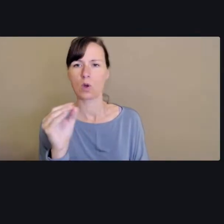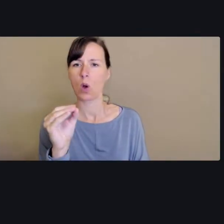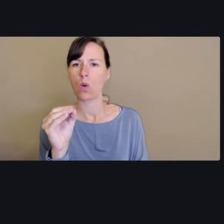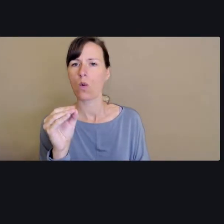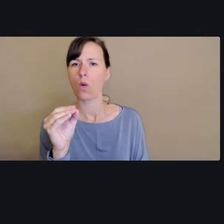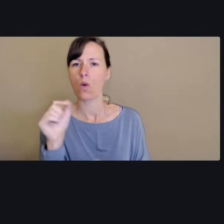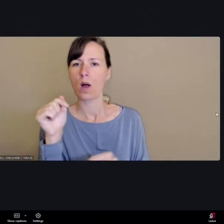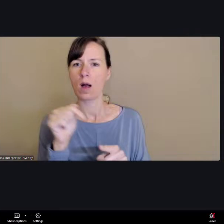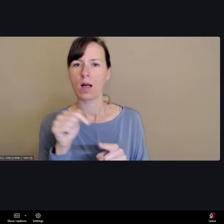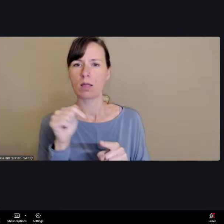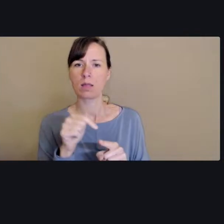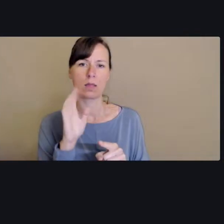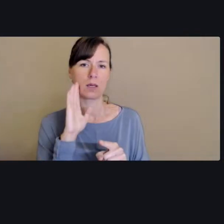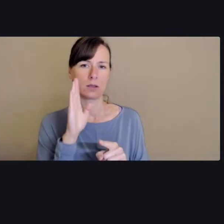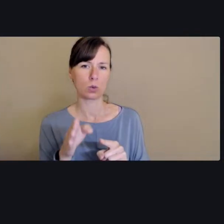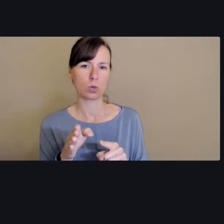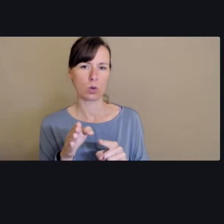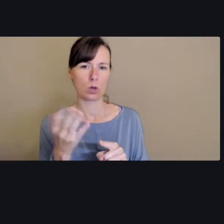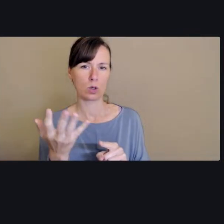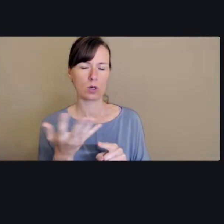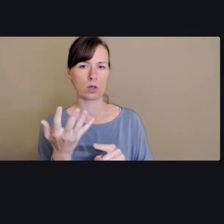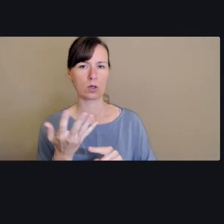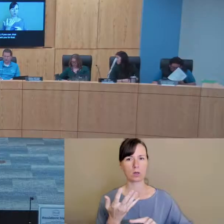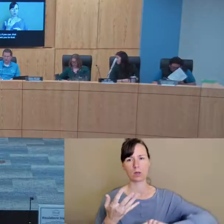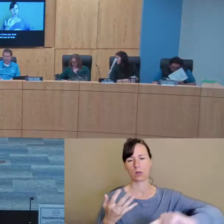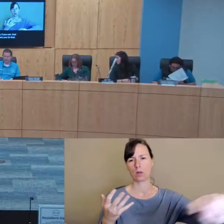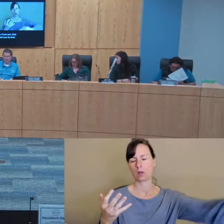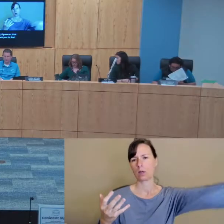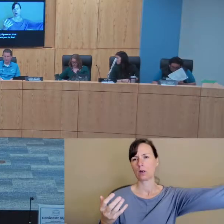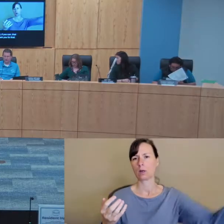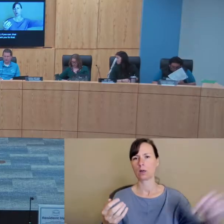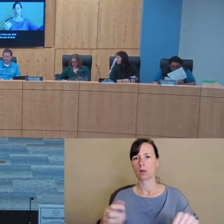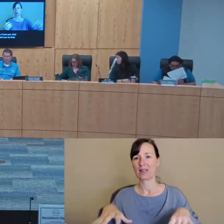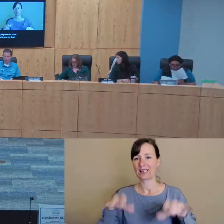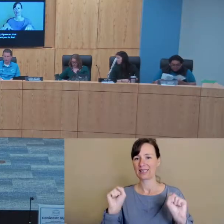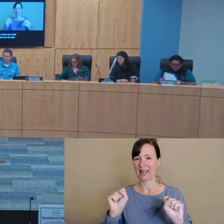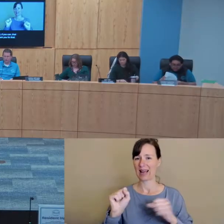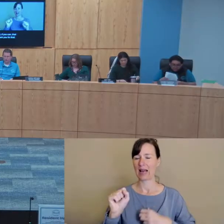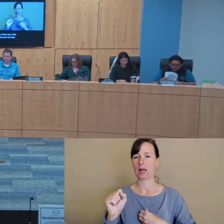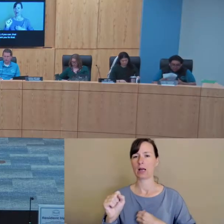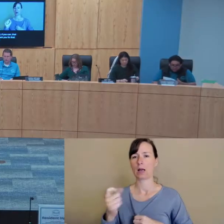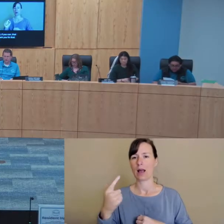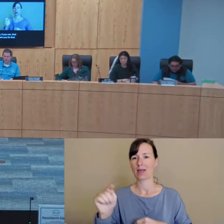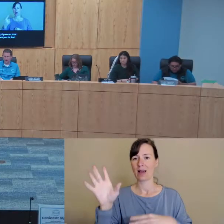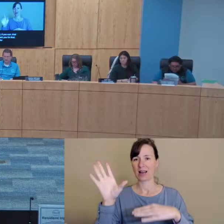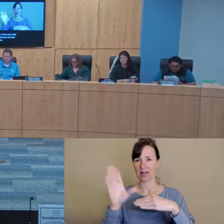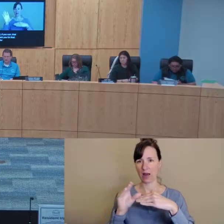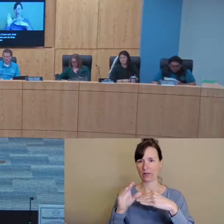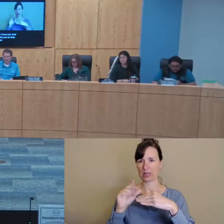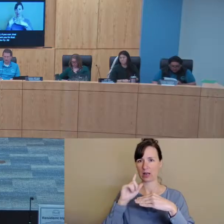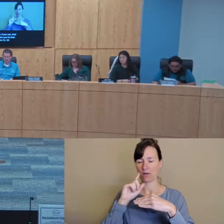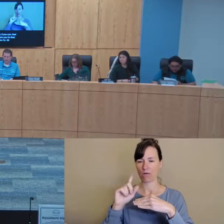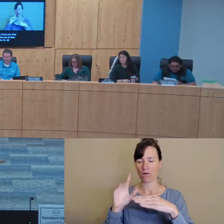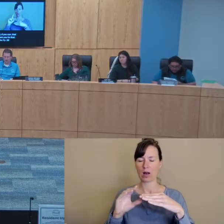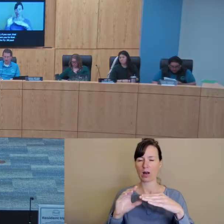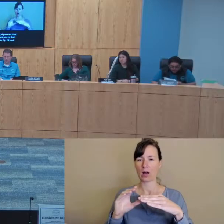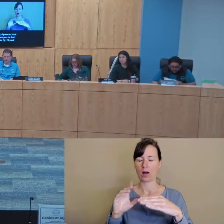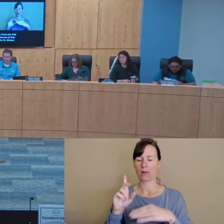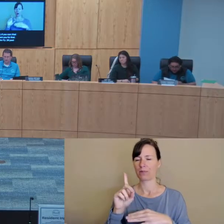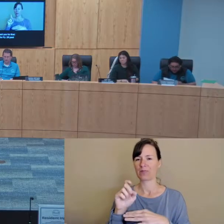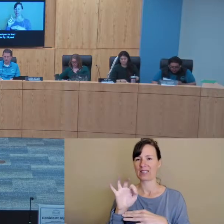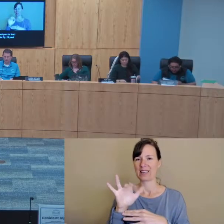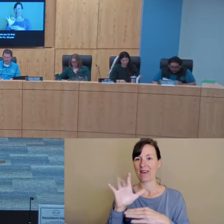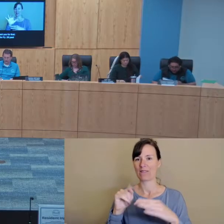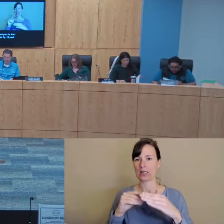this would take the deficit for FY26 past 500,